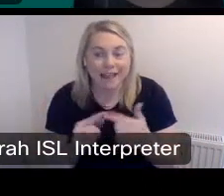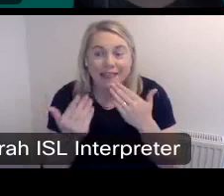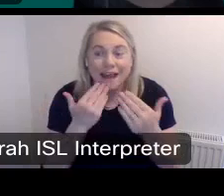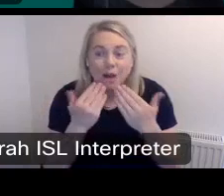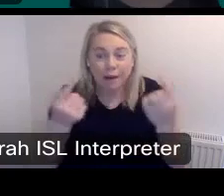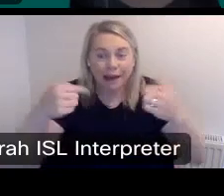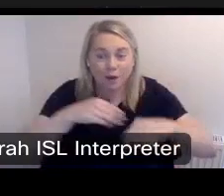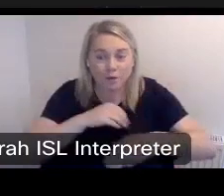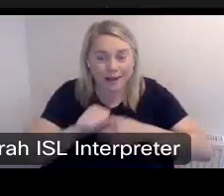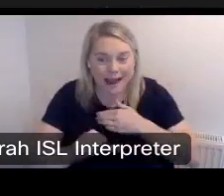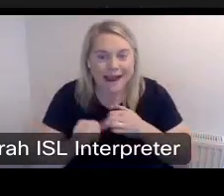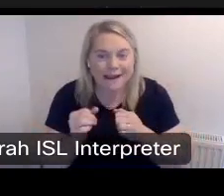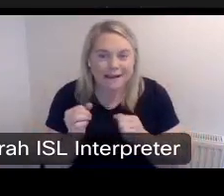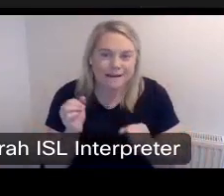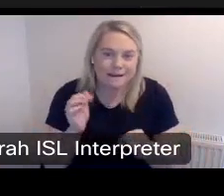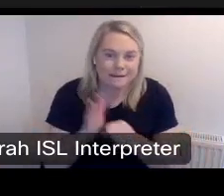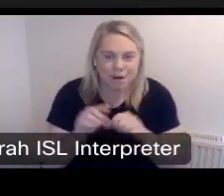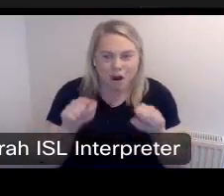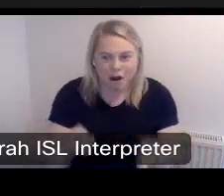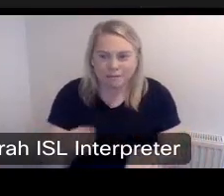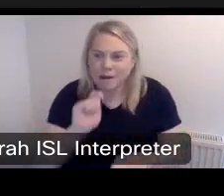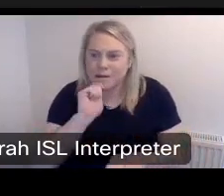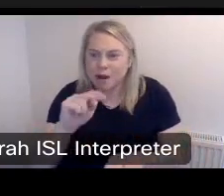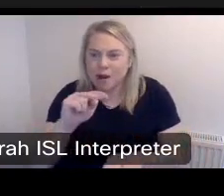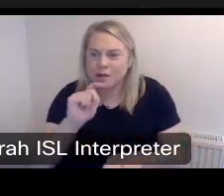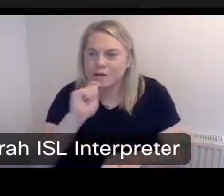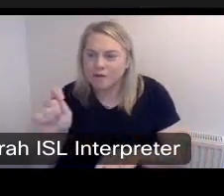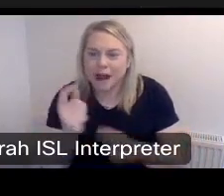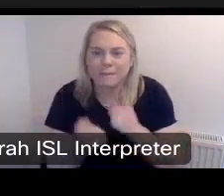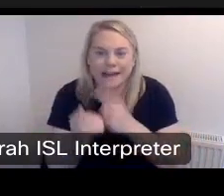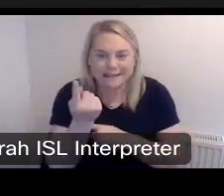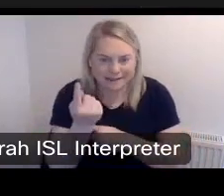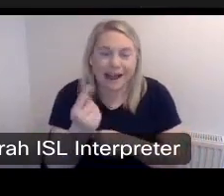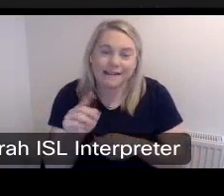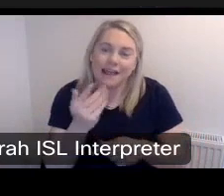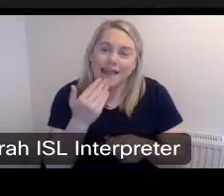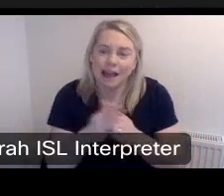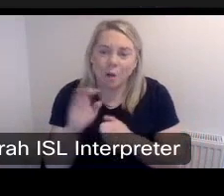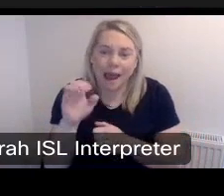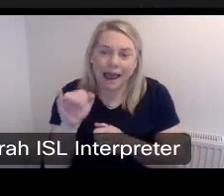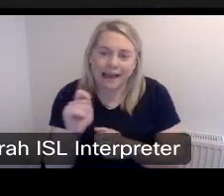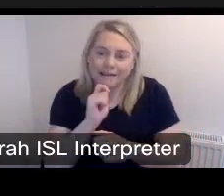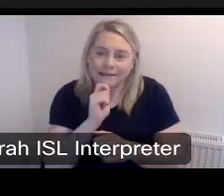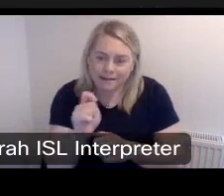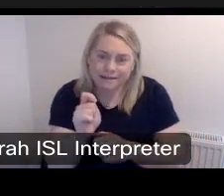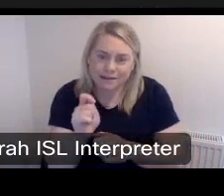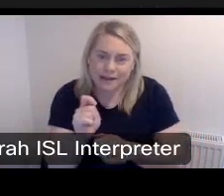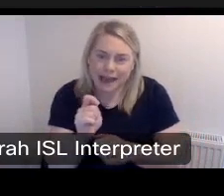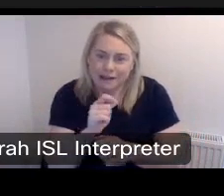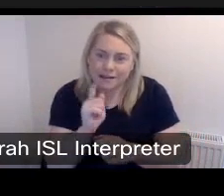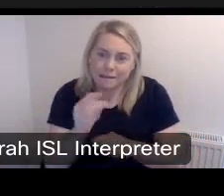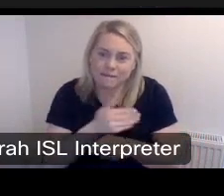us today for this notifiable incident session. And thank you, Ellie, for highlighting the caveat that they are very